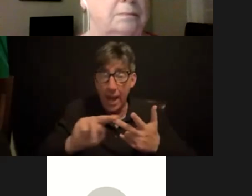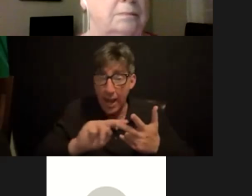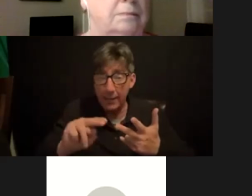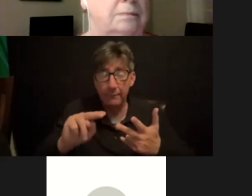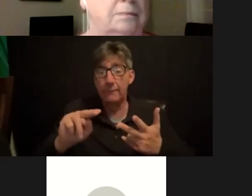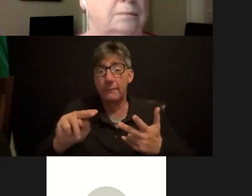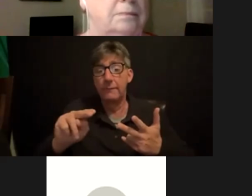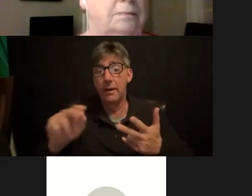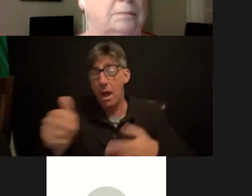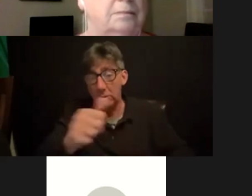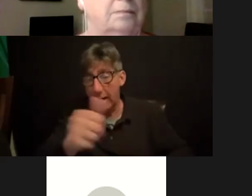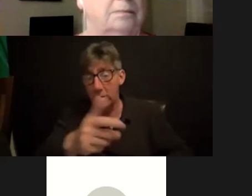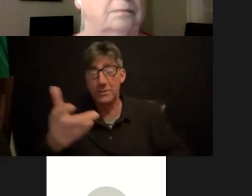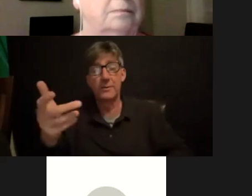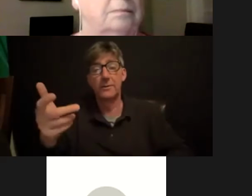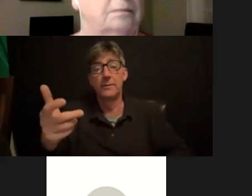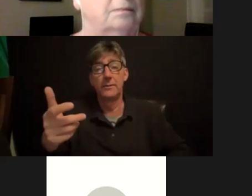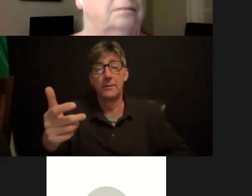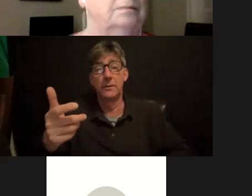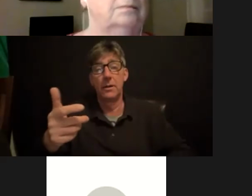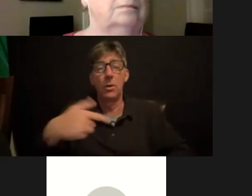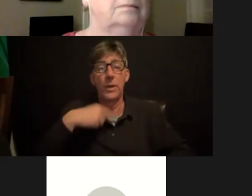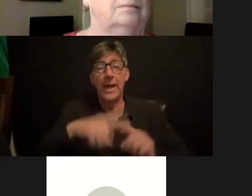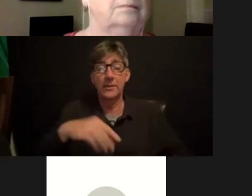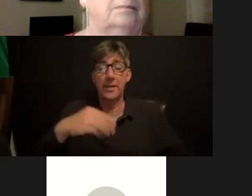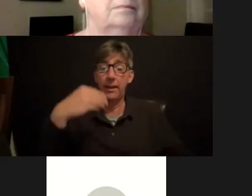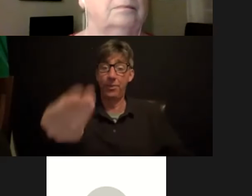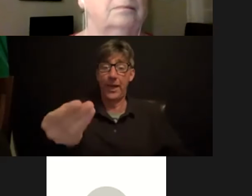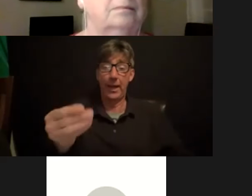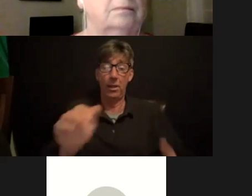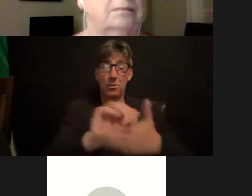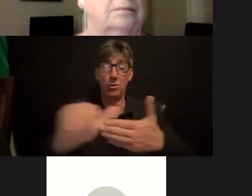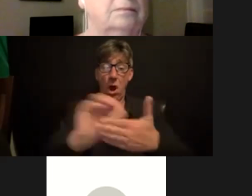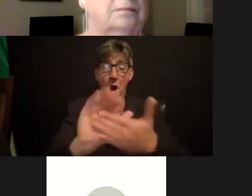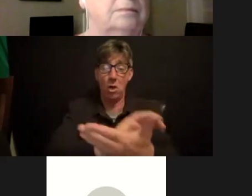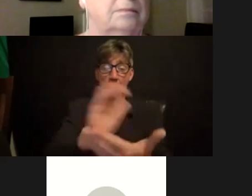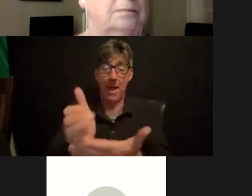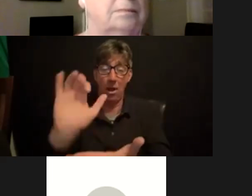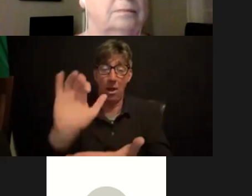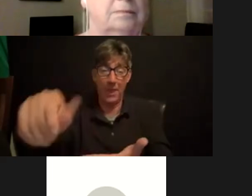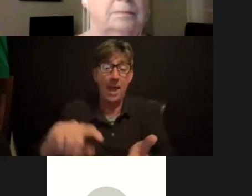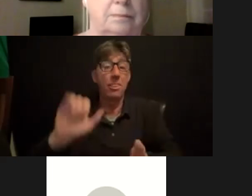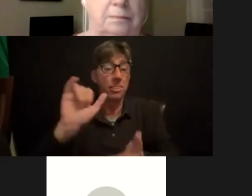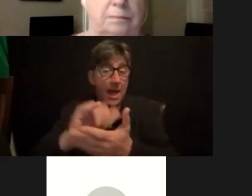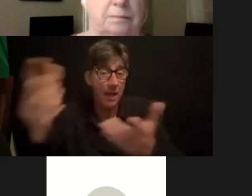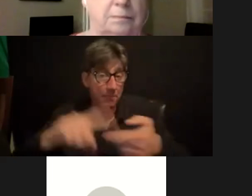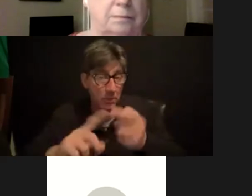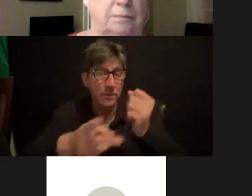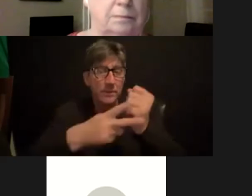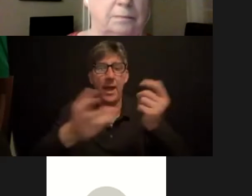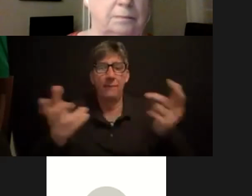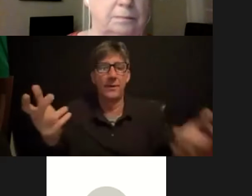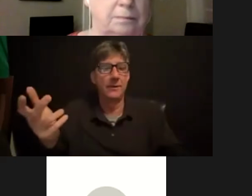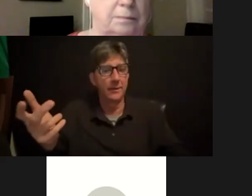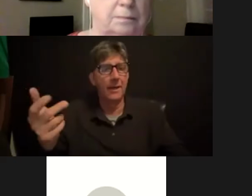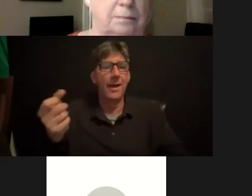know, we don't just pull out and say there's the dollar that we saved, but I do understand, you know, and I'm sure that if you lived